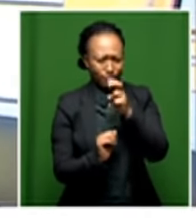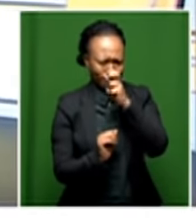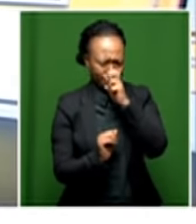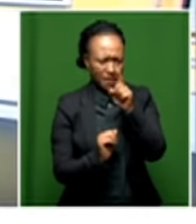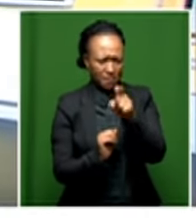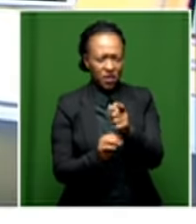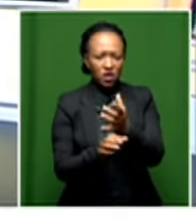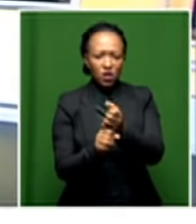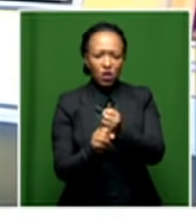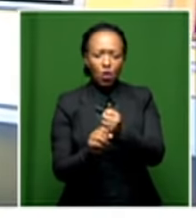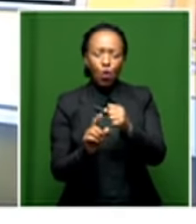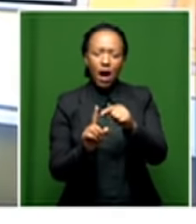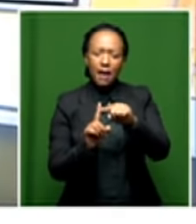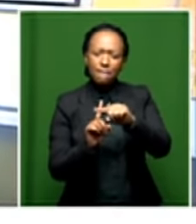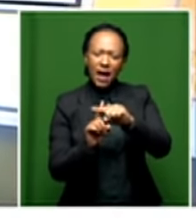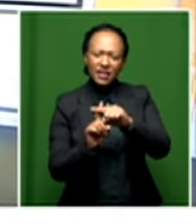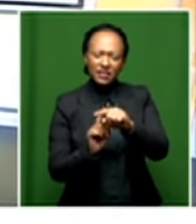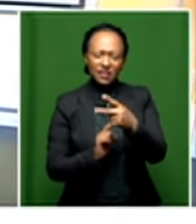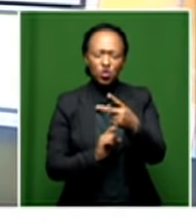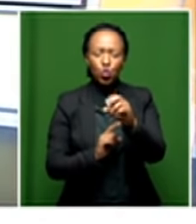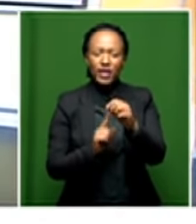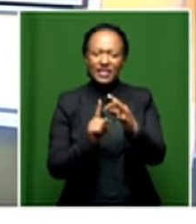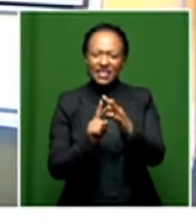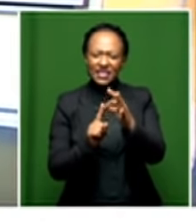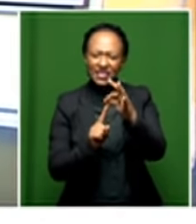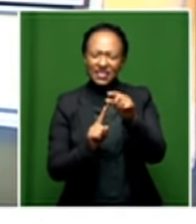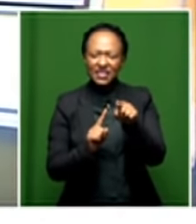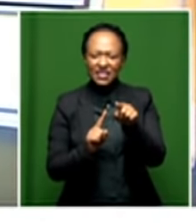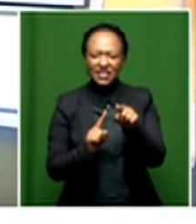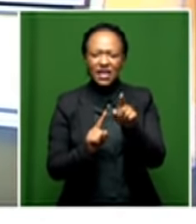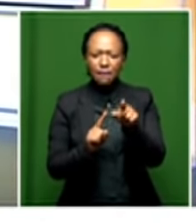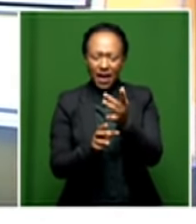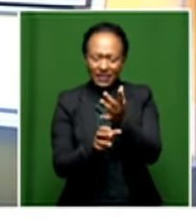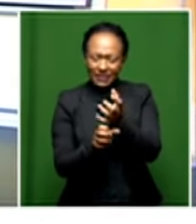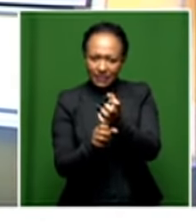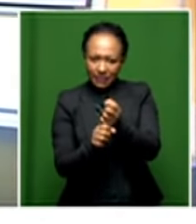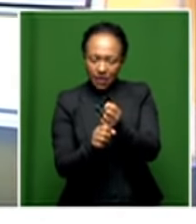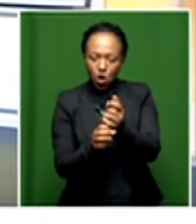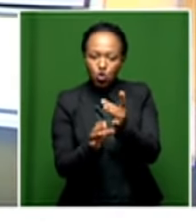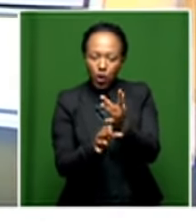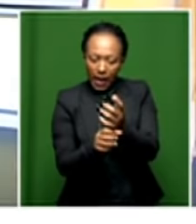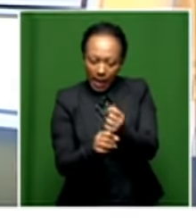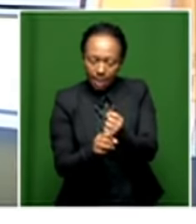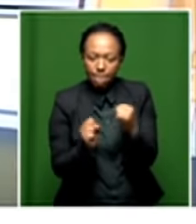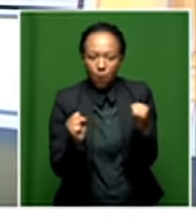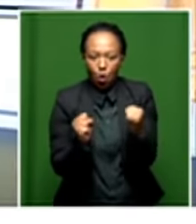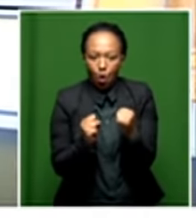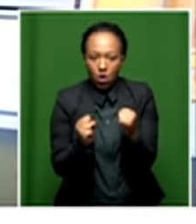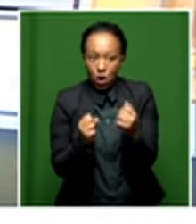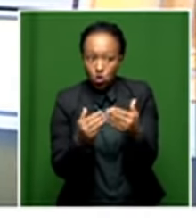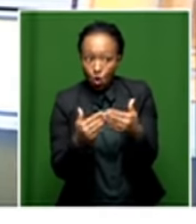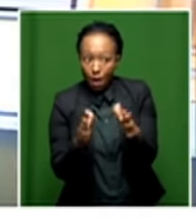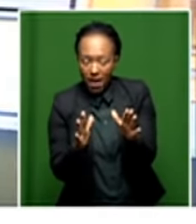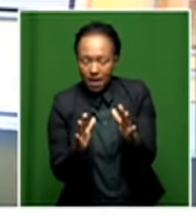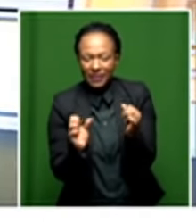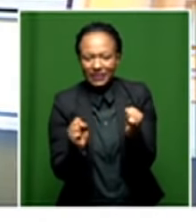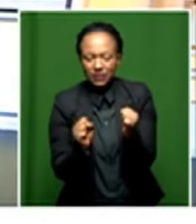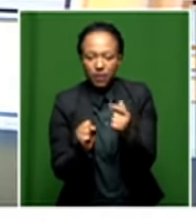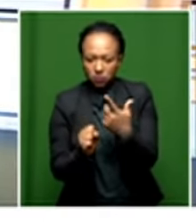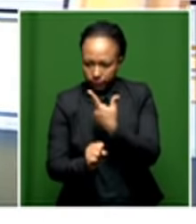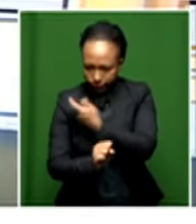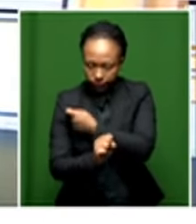storing at minus 20 degrees and obviously has to be kept very cold once it is cracked open to administer it. So, I mean,